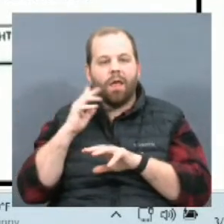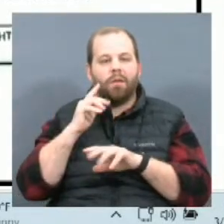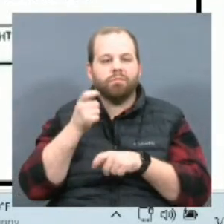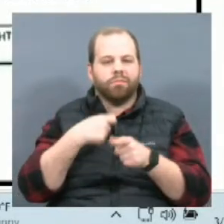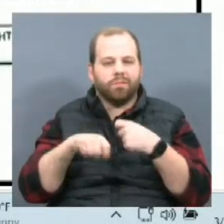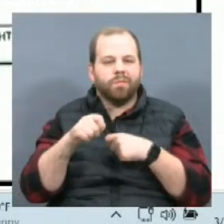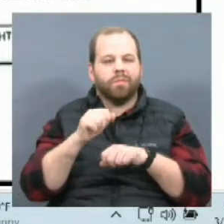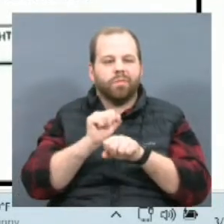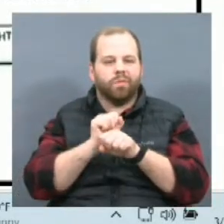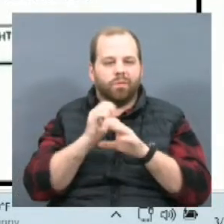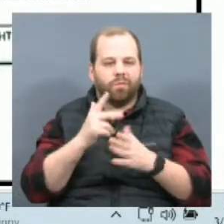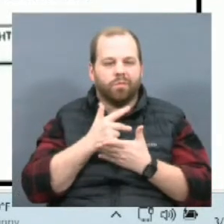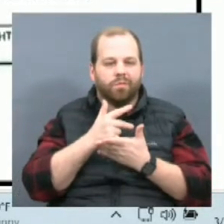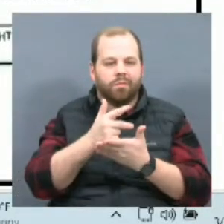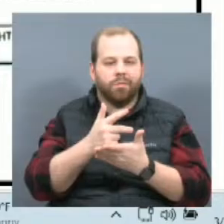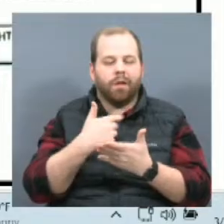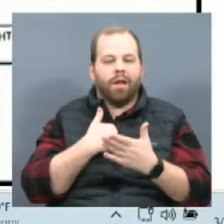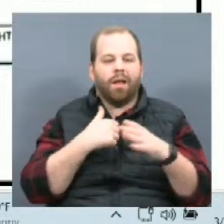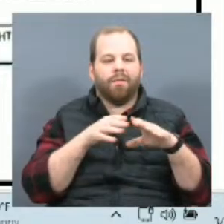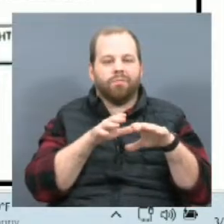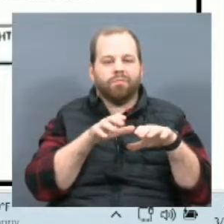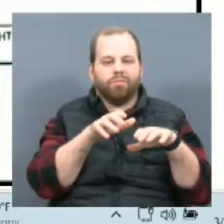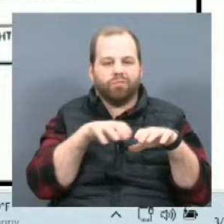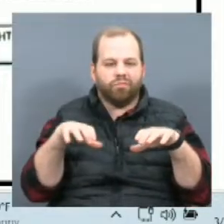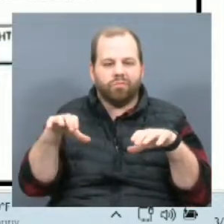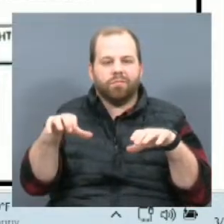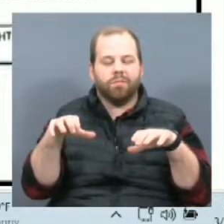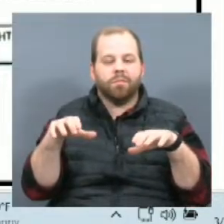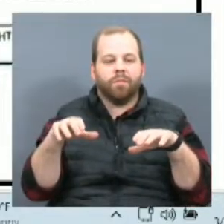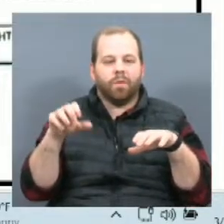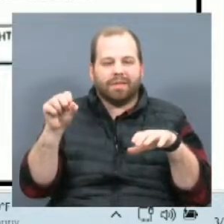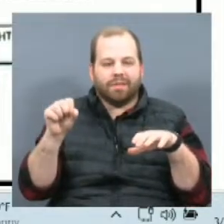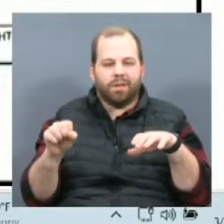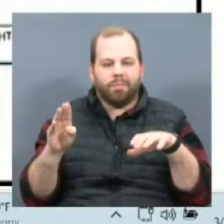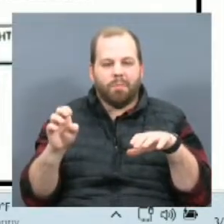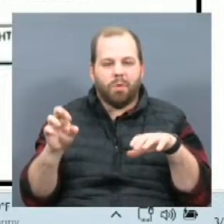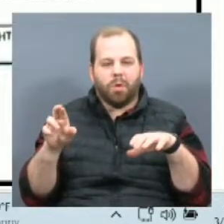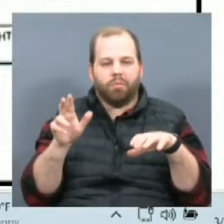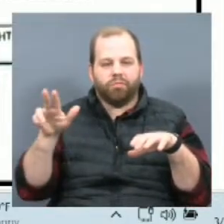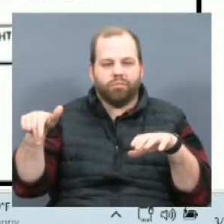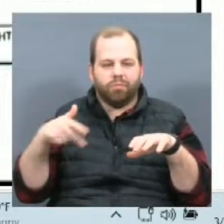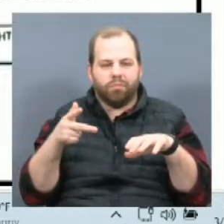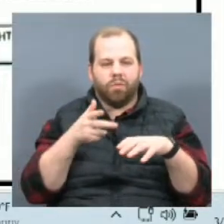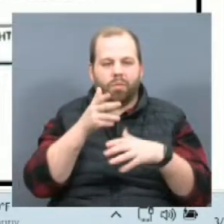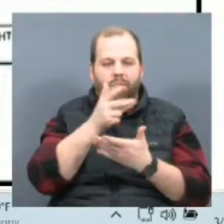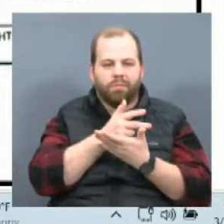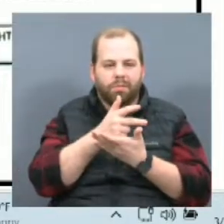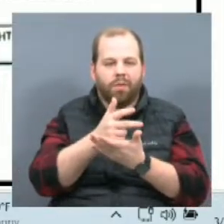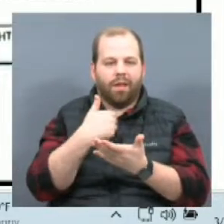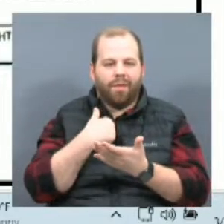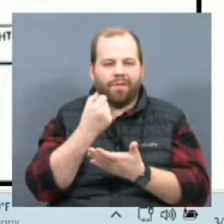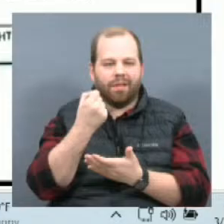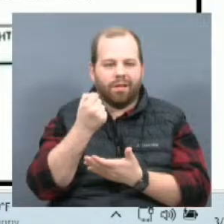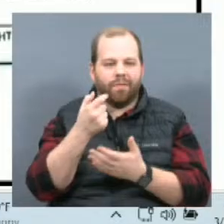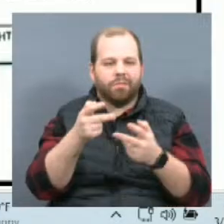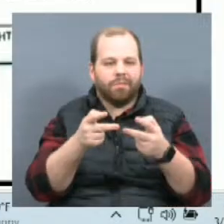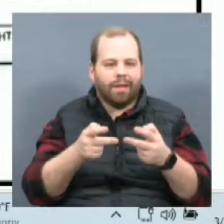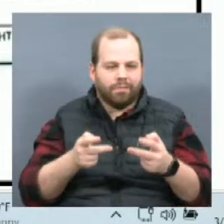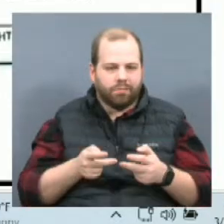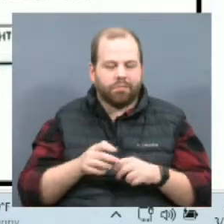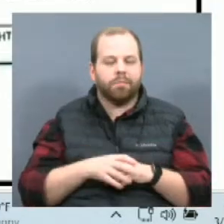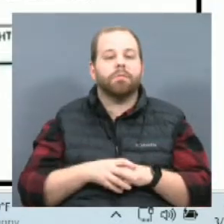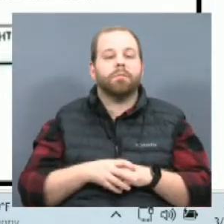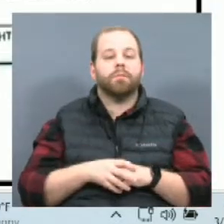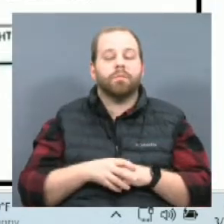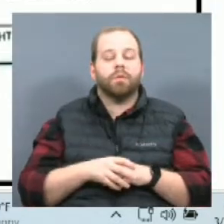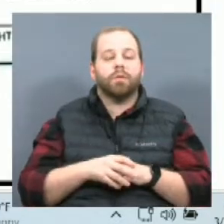parking lot. The concrete driveway will extend from South Booker Street, provide access through the parking lot, which will contain 11 spaces. Traffic